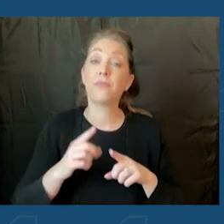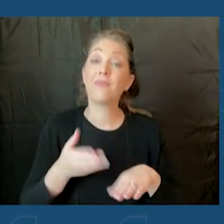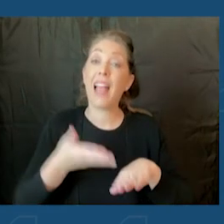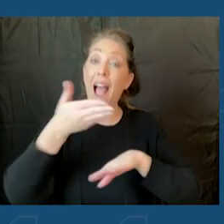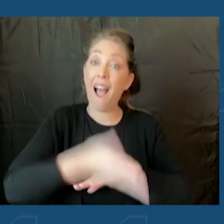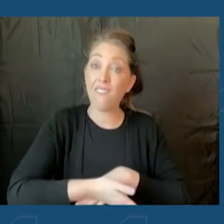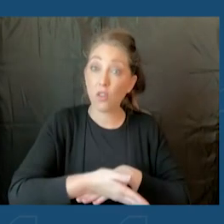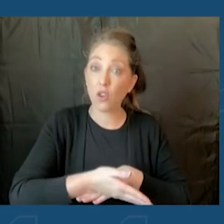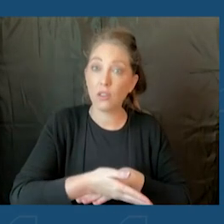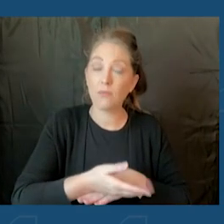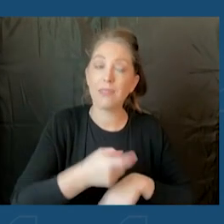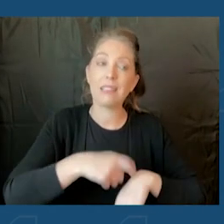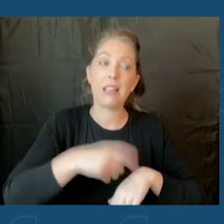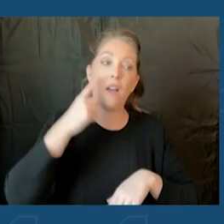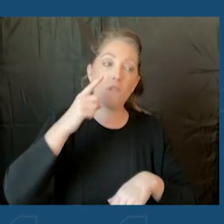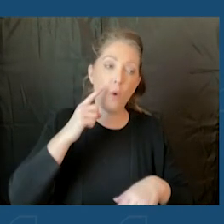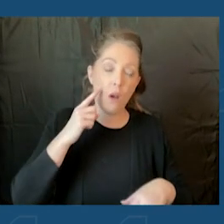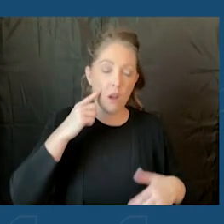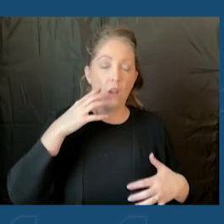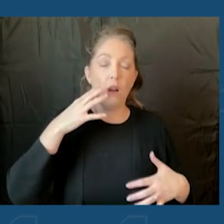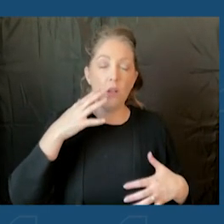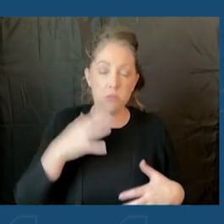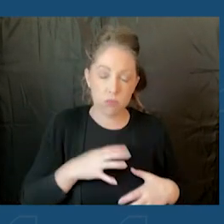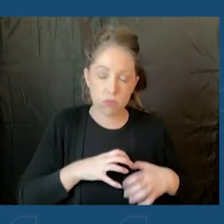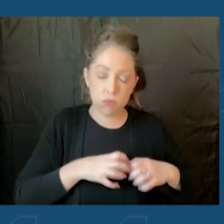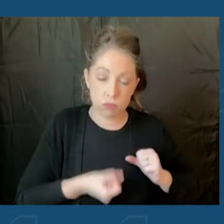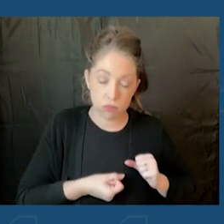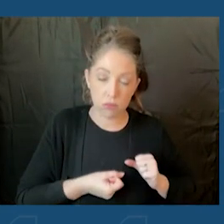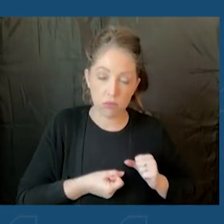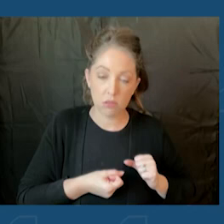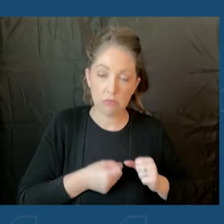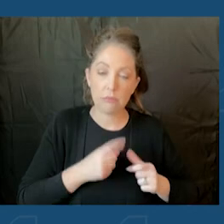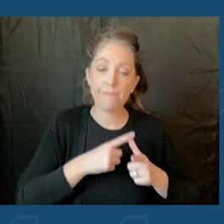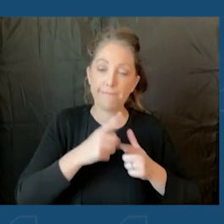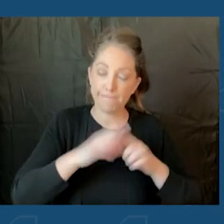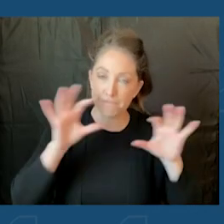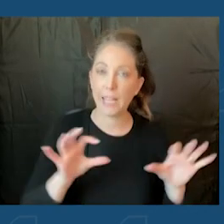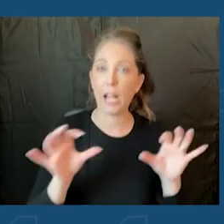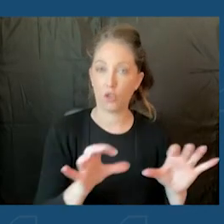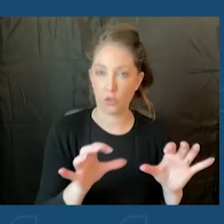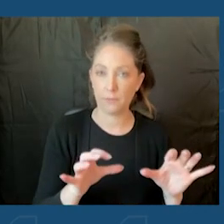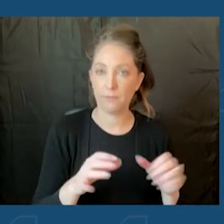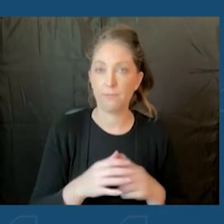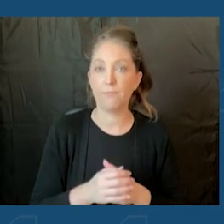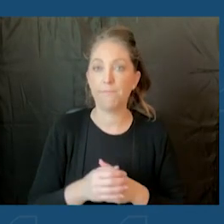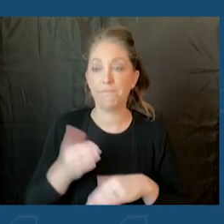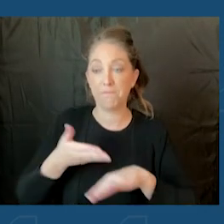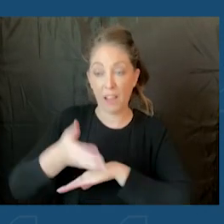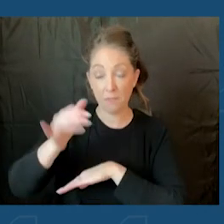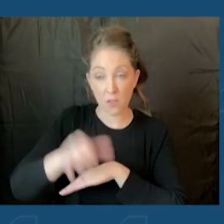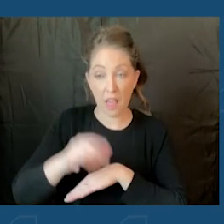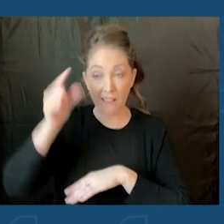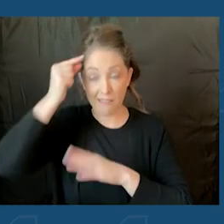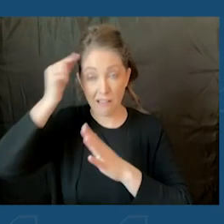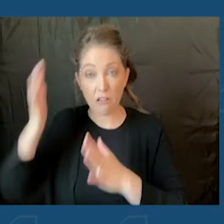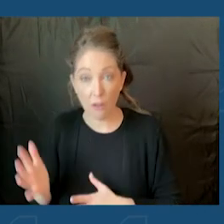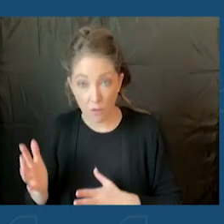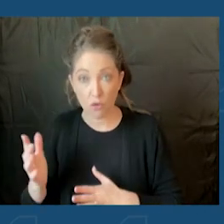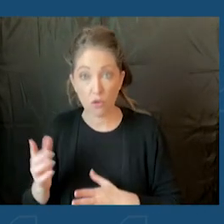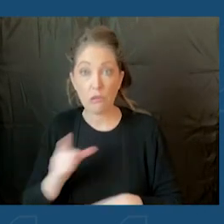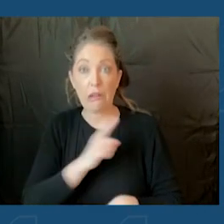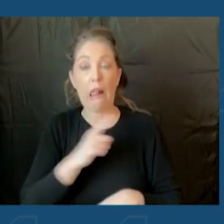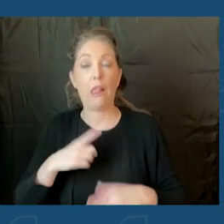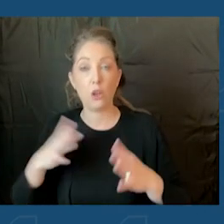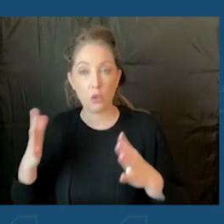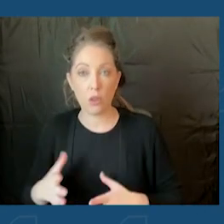action. After the shooting in Buffalo, Governor Hochul, along with the legislators, helped to ensure that nothing like this could